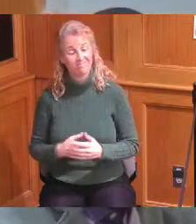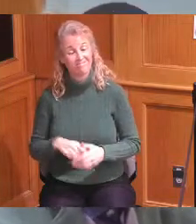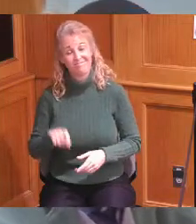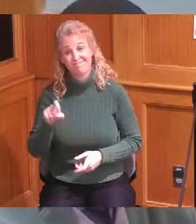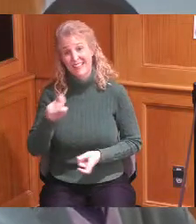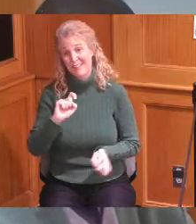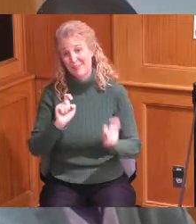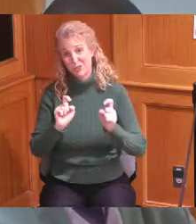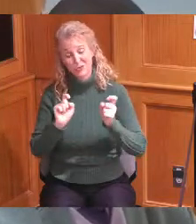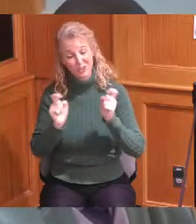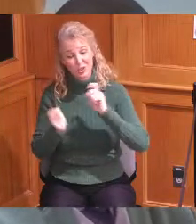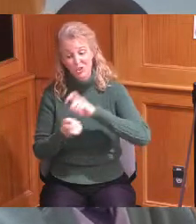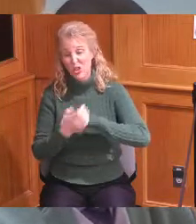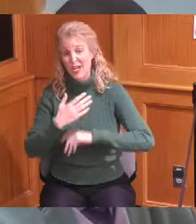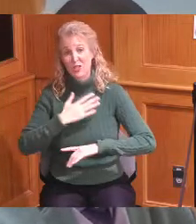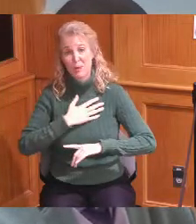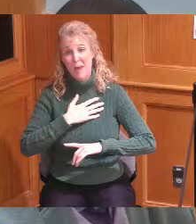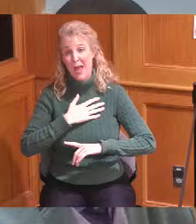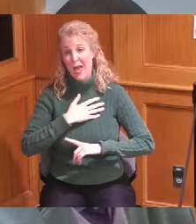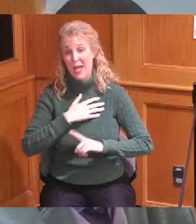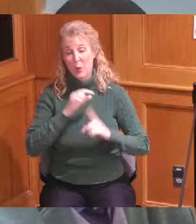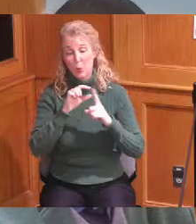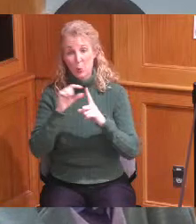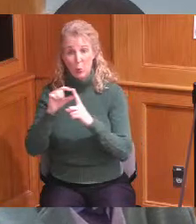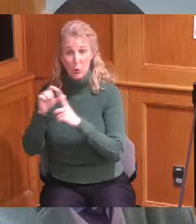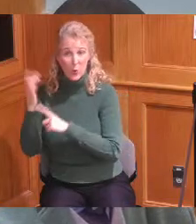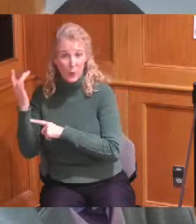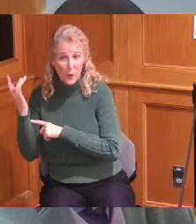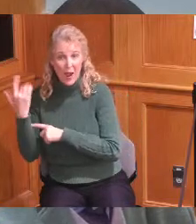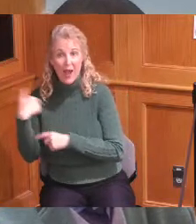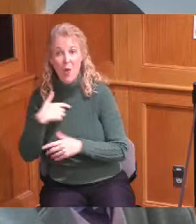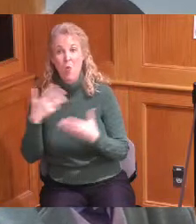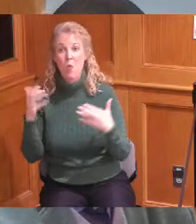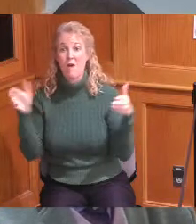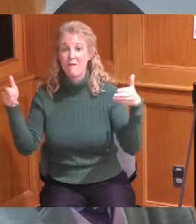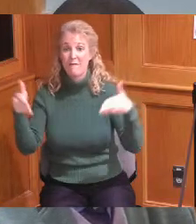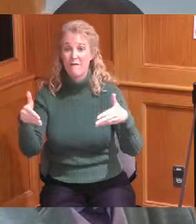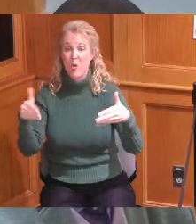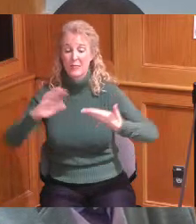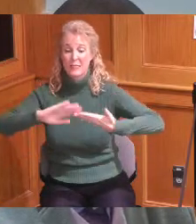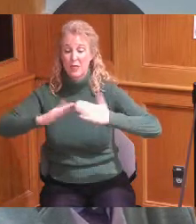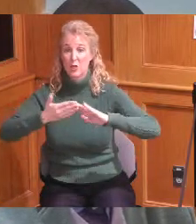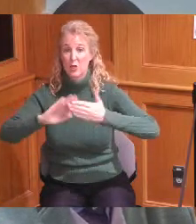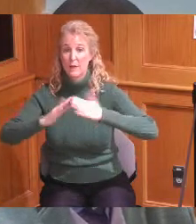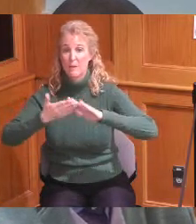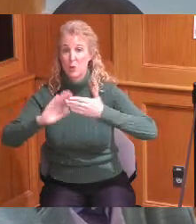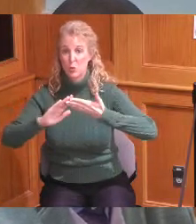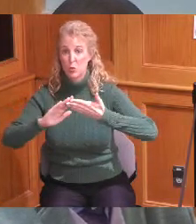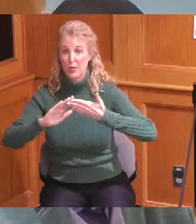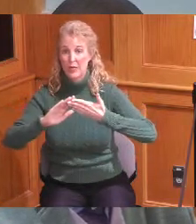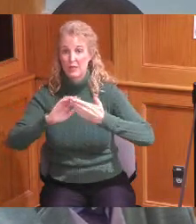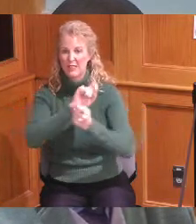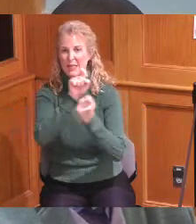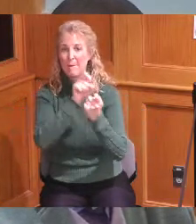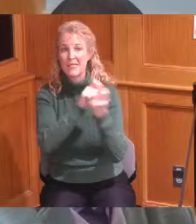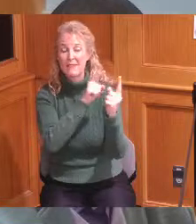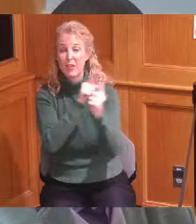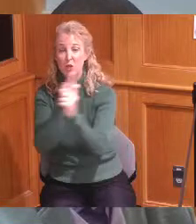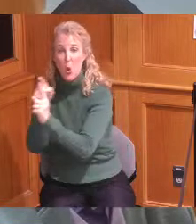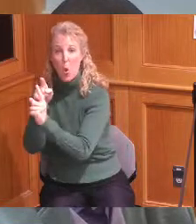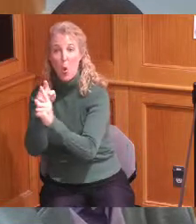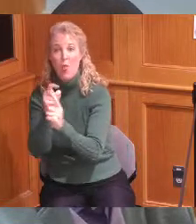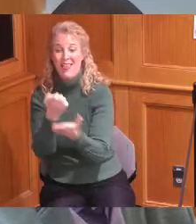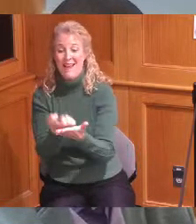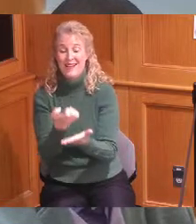you what we're doing in the community. Because what we do is we want to focus on community on the specific goal of economic